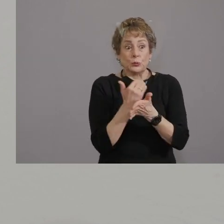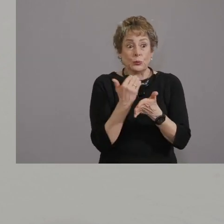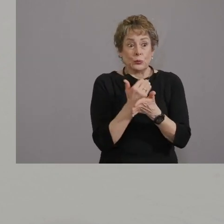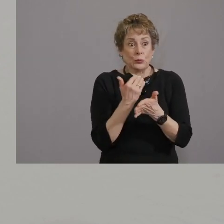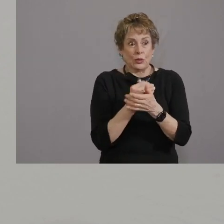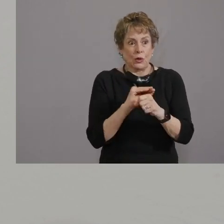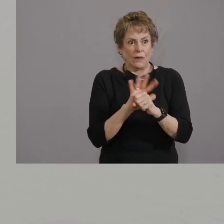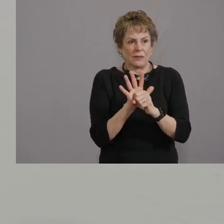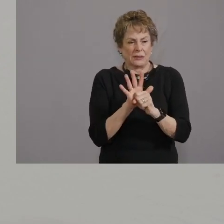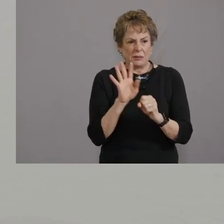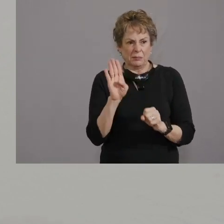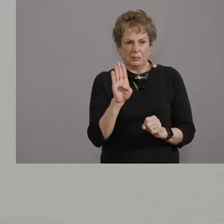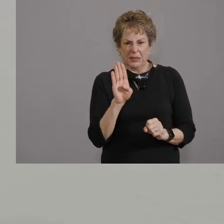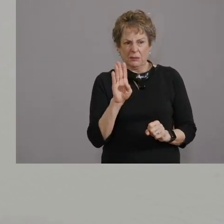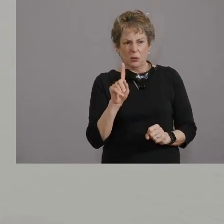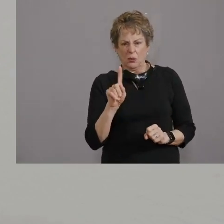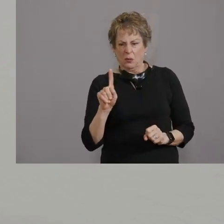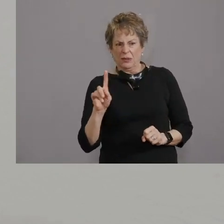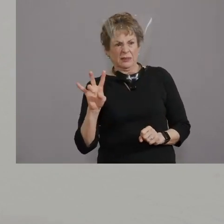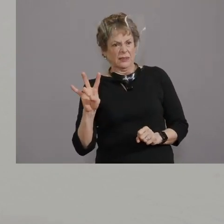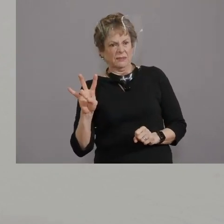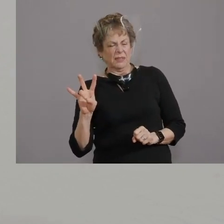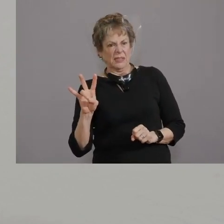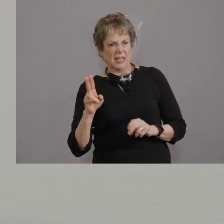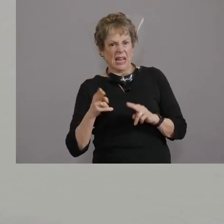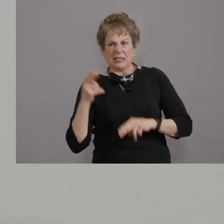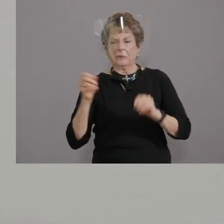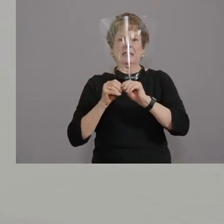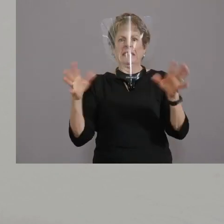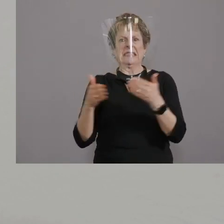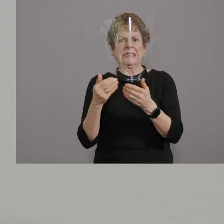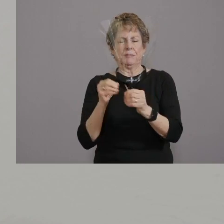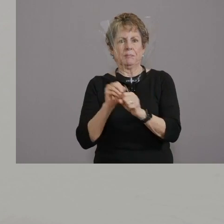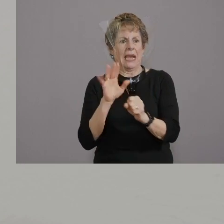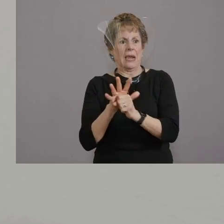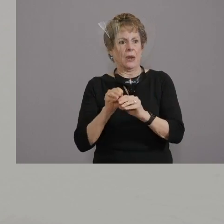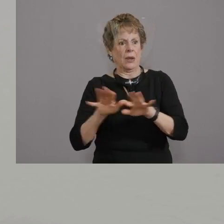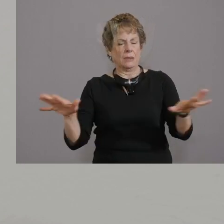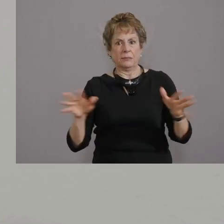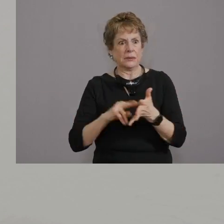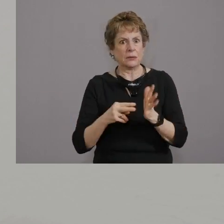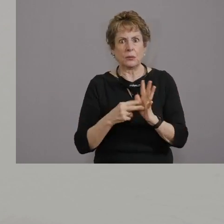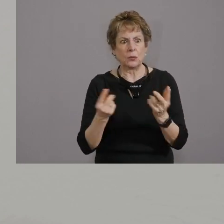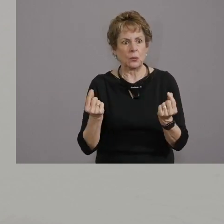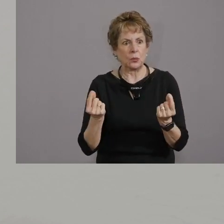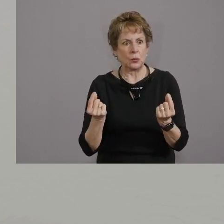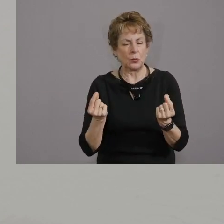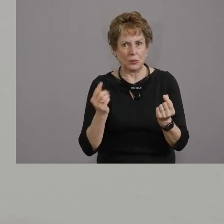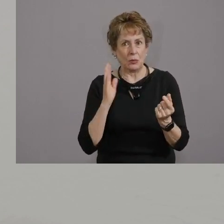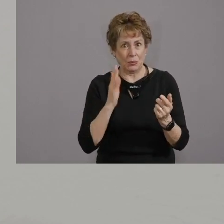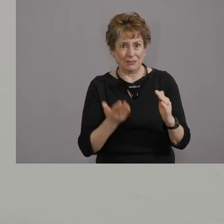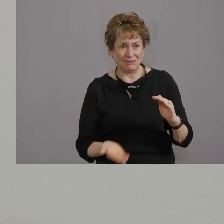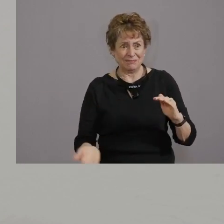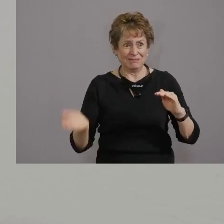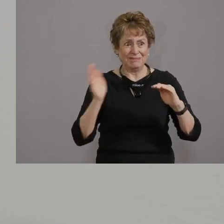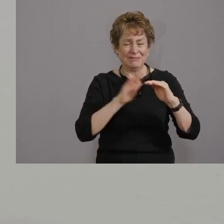appearing in the United States. And they said that they would have to ramp up vaccination and likely testing as well because of this variant, and